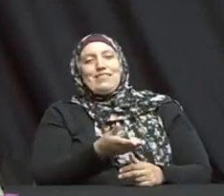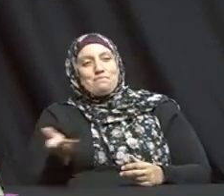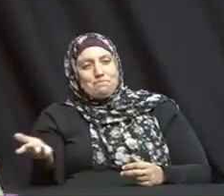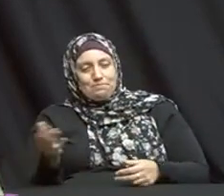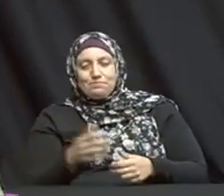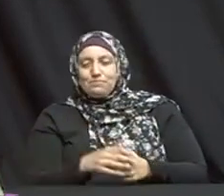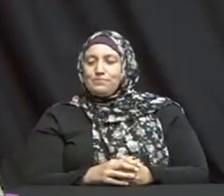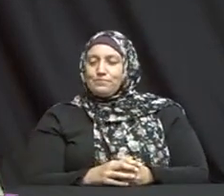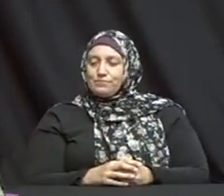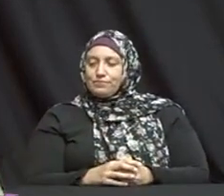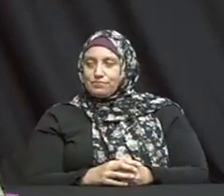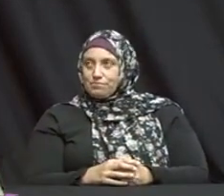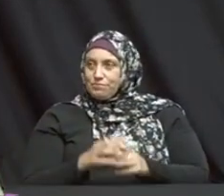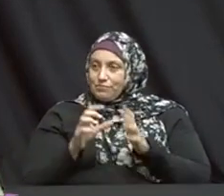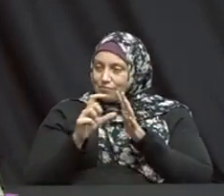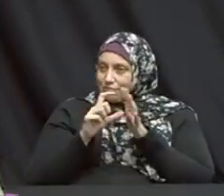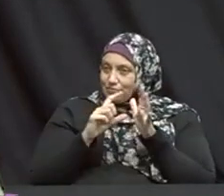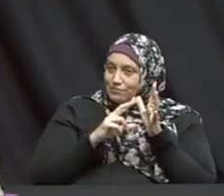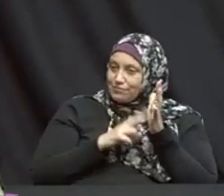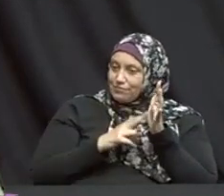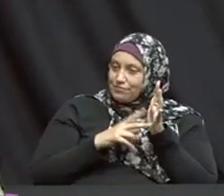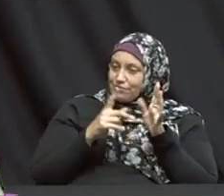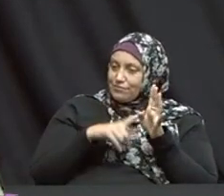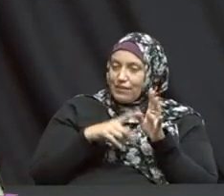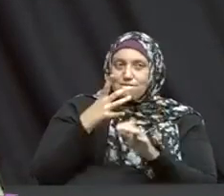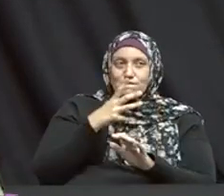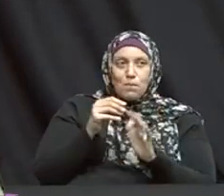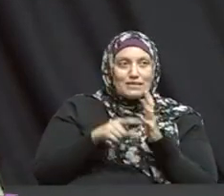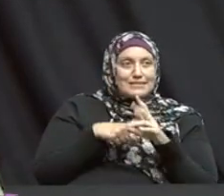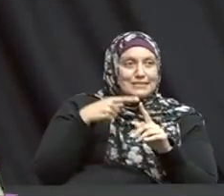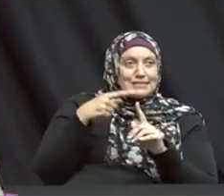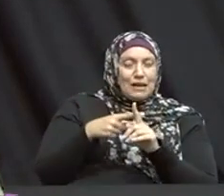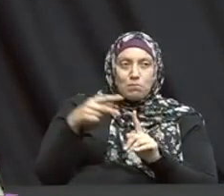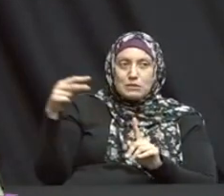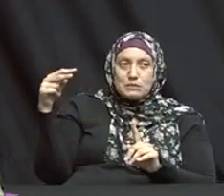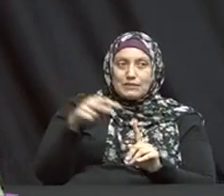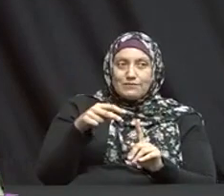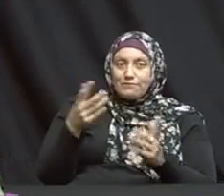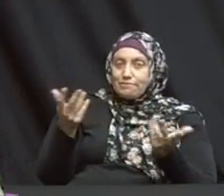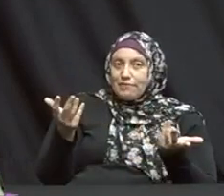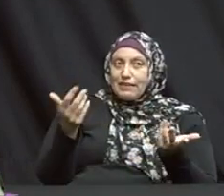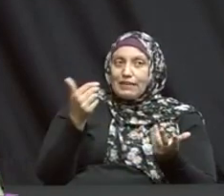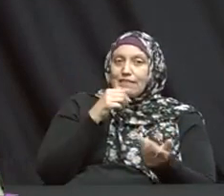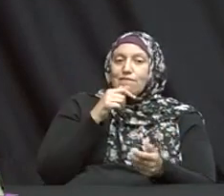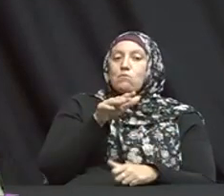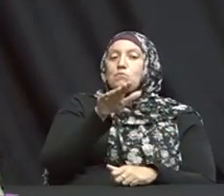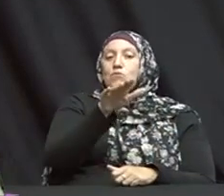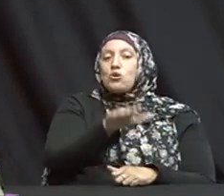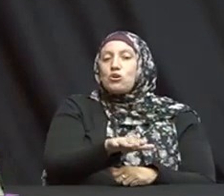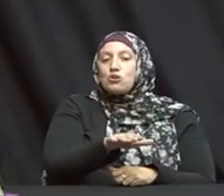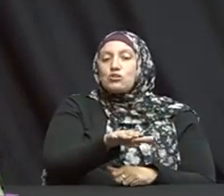tax perspective, how does that work for the ultimate beneficiary if there's somebody who's an intermediary